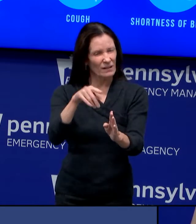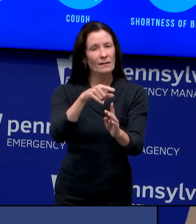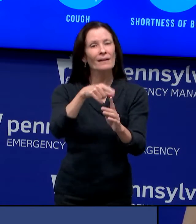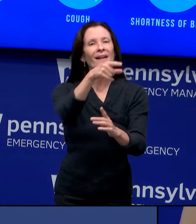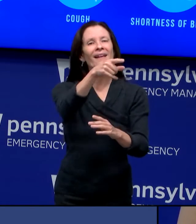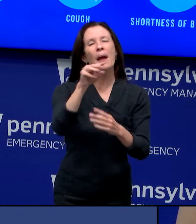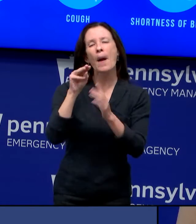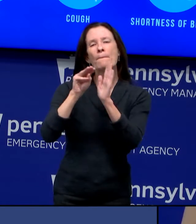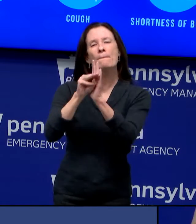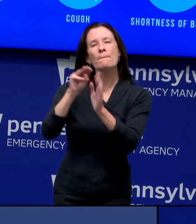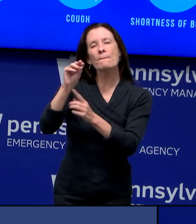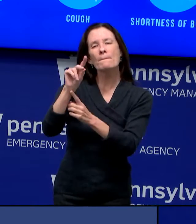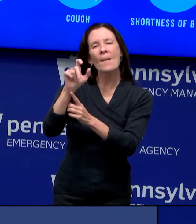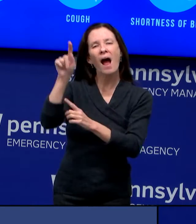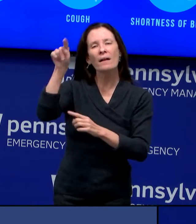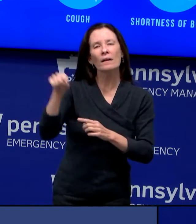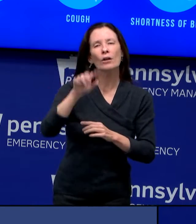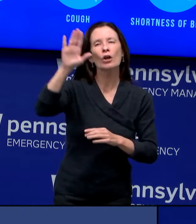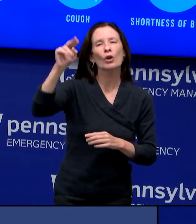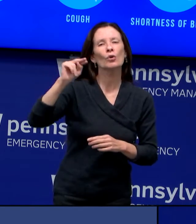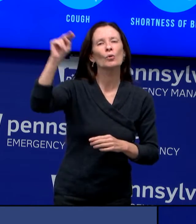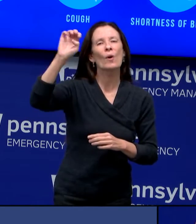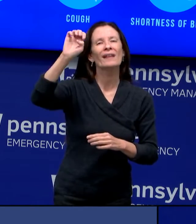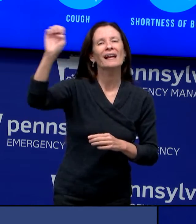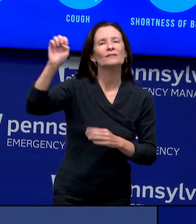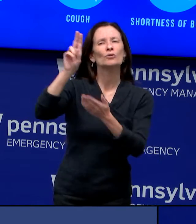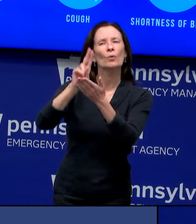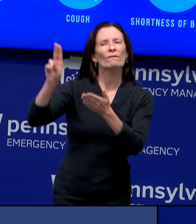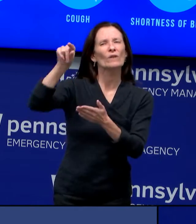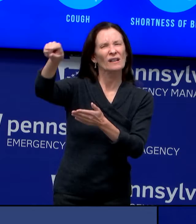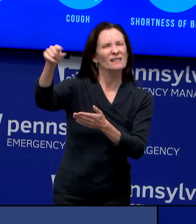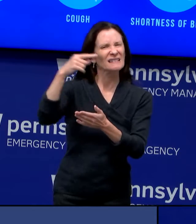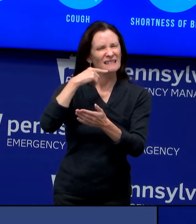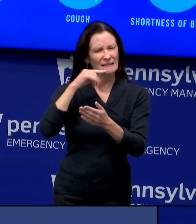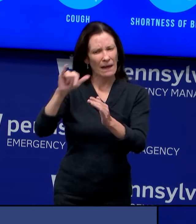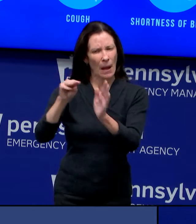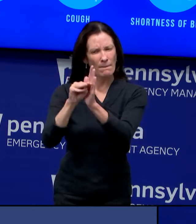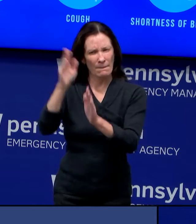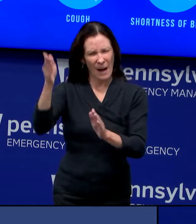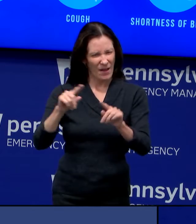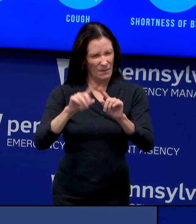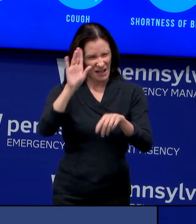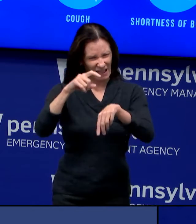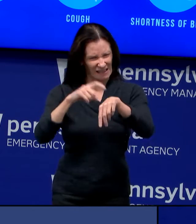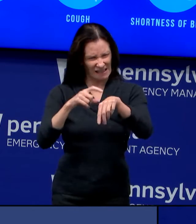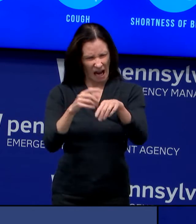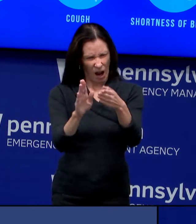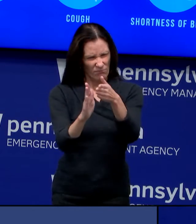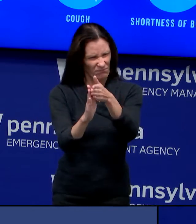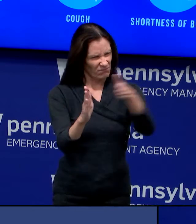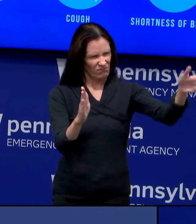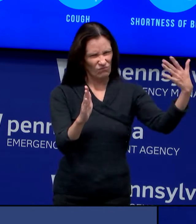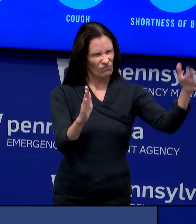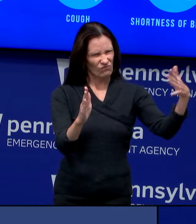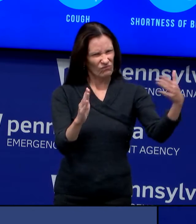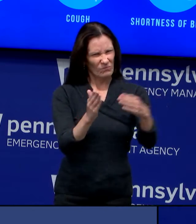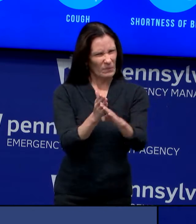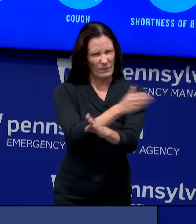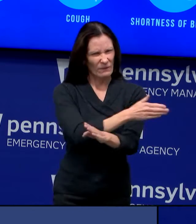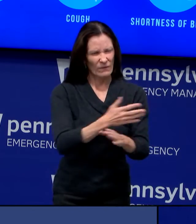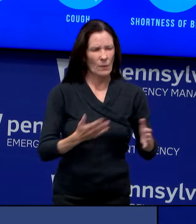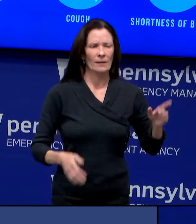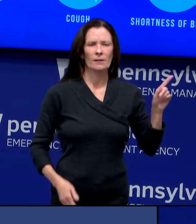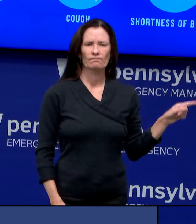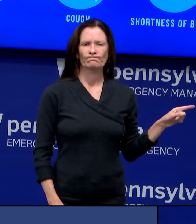So I have not had the opportunity to look at the modeling from Northeast University, but our team will, and we'll analyze